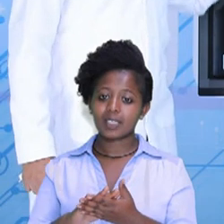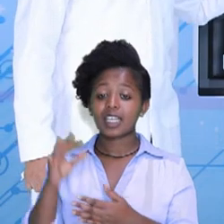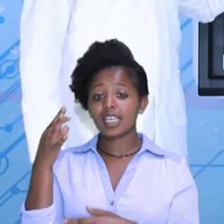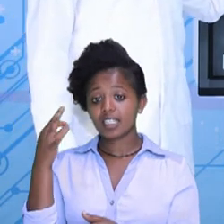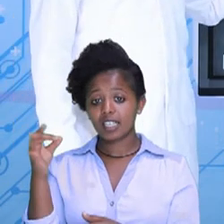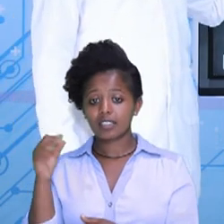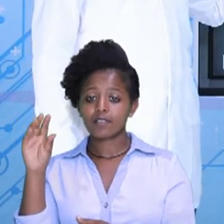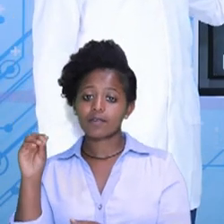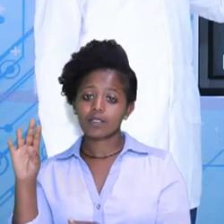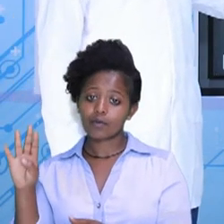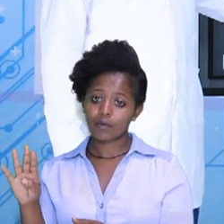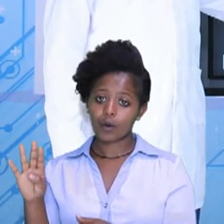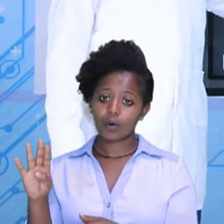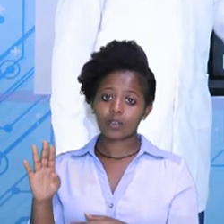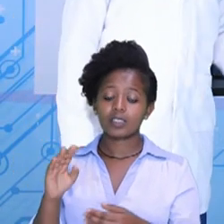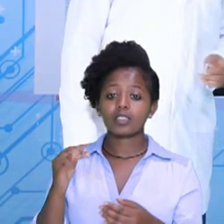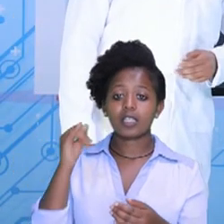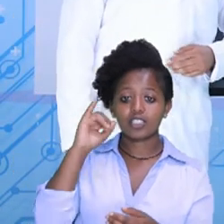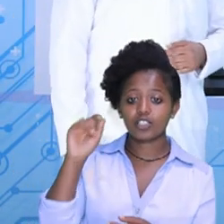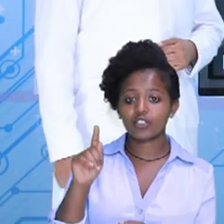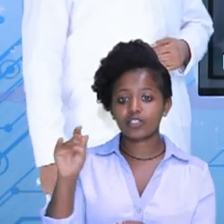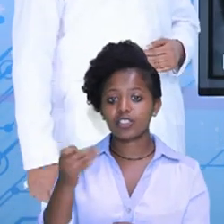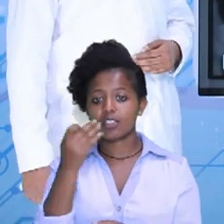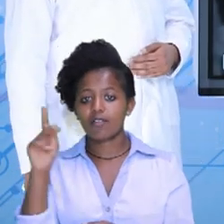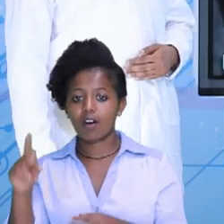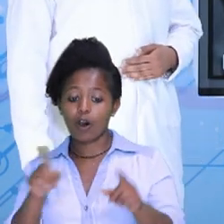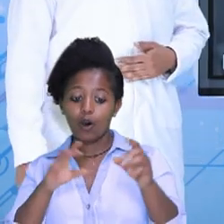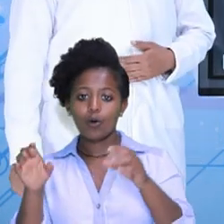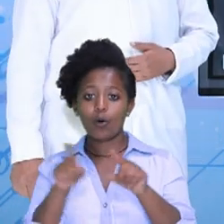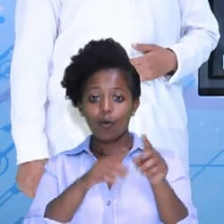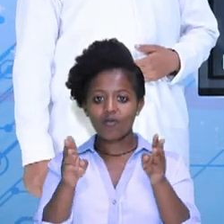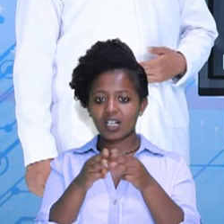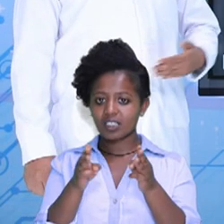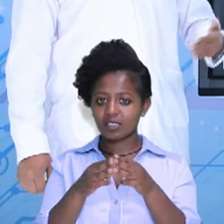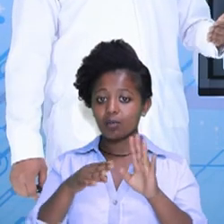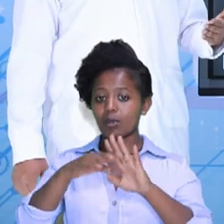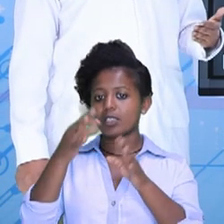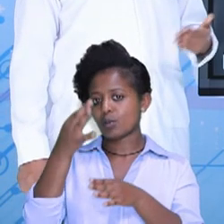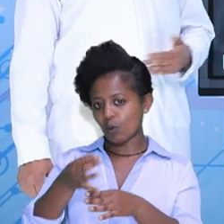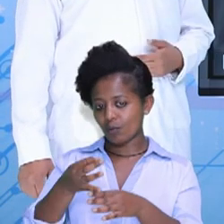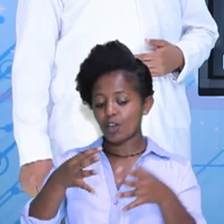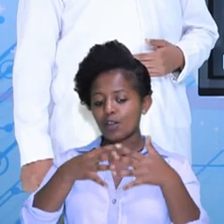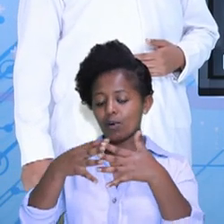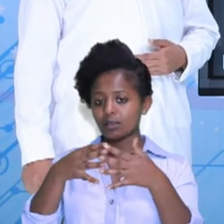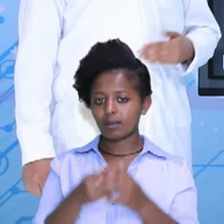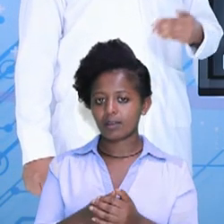In 1954, the Geneva Conference also attended by a representative of